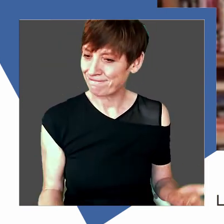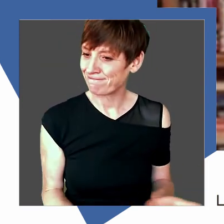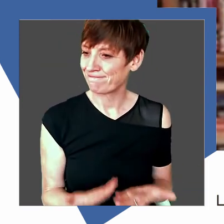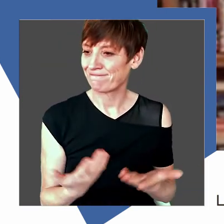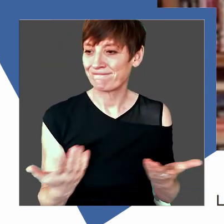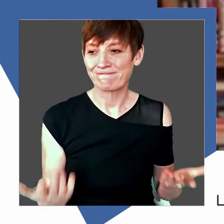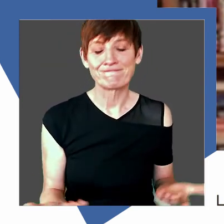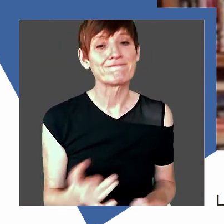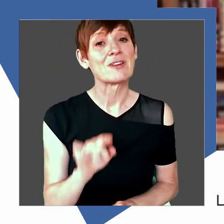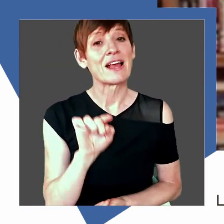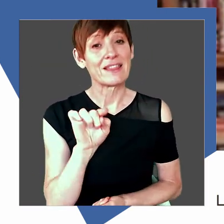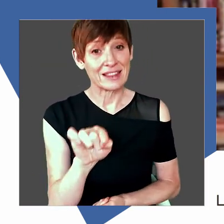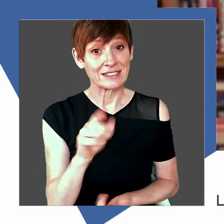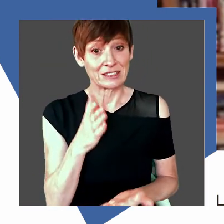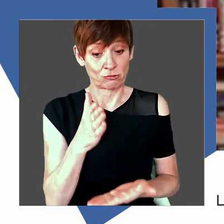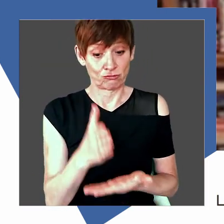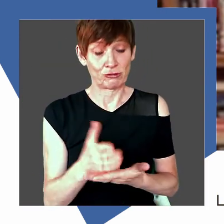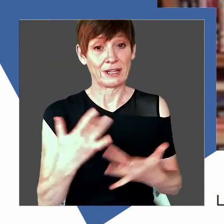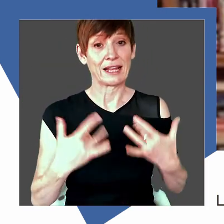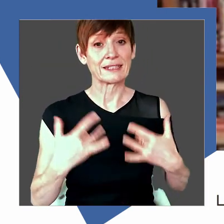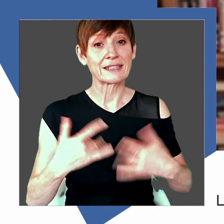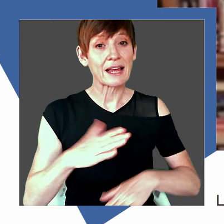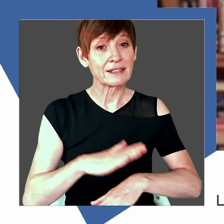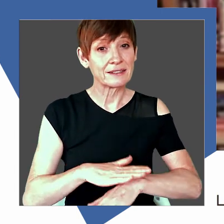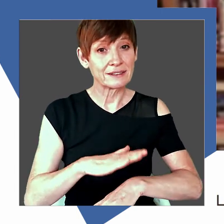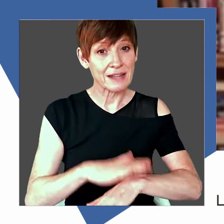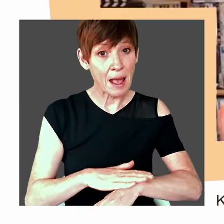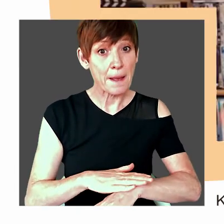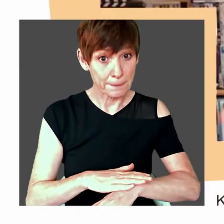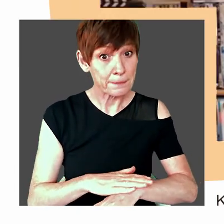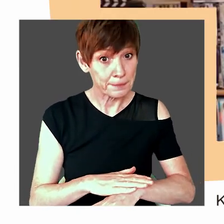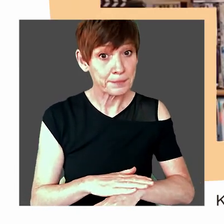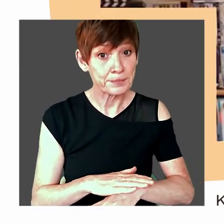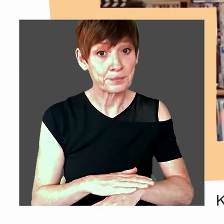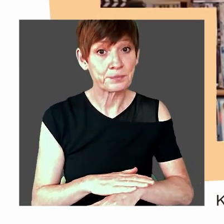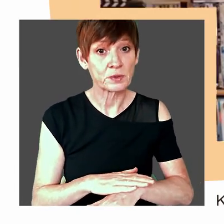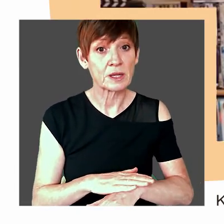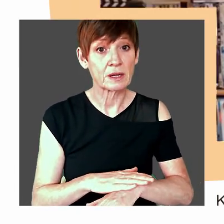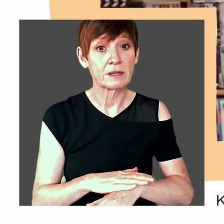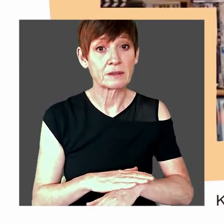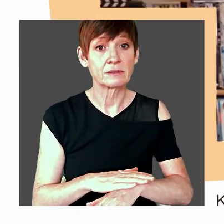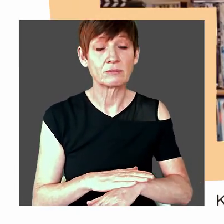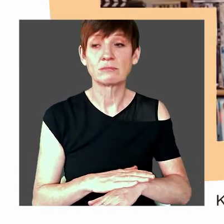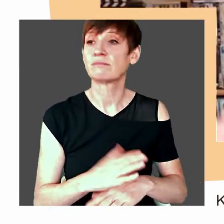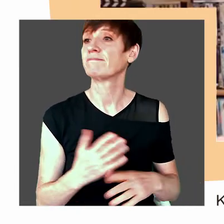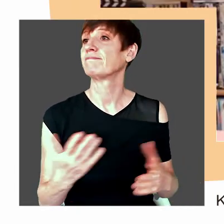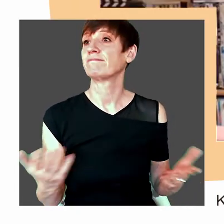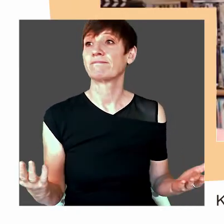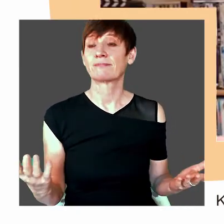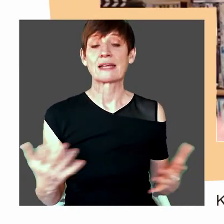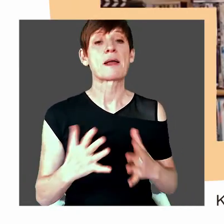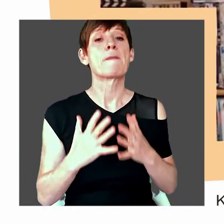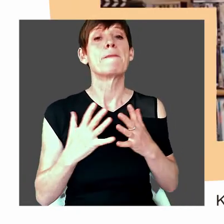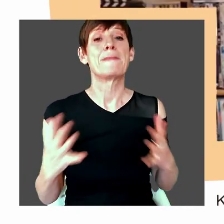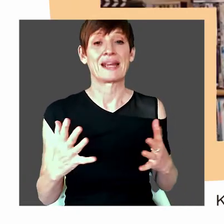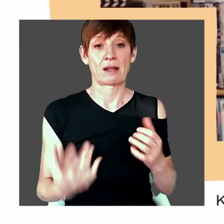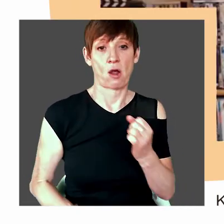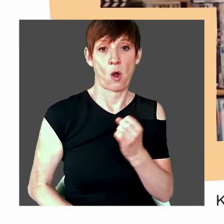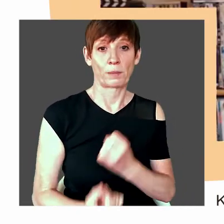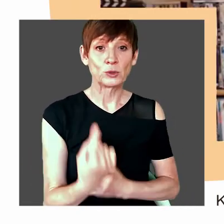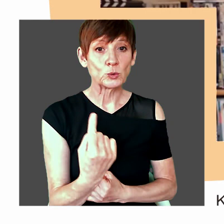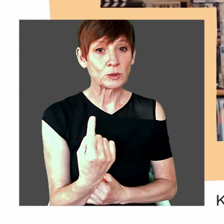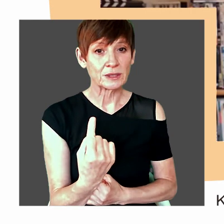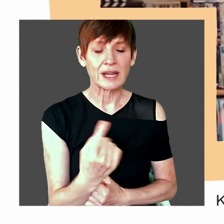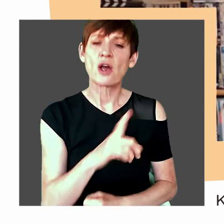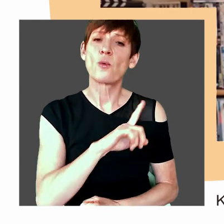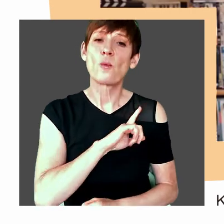a really exciting time also. This is a huge opportunity. For many, many